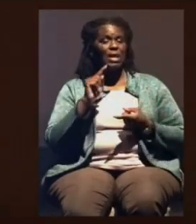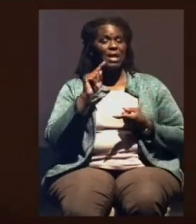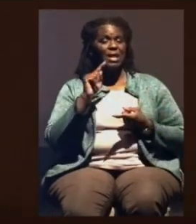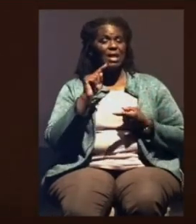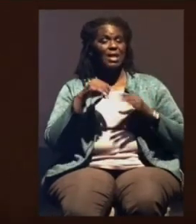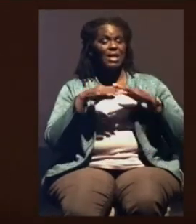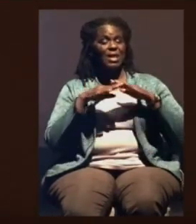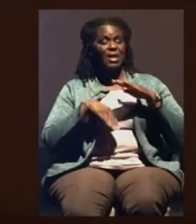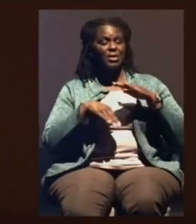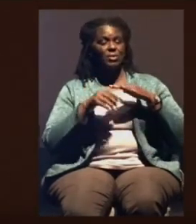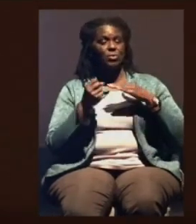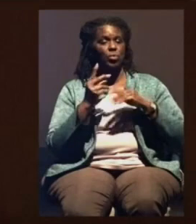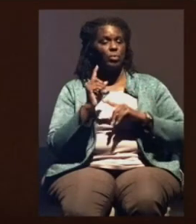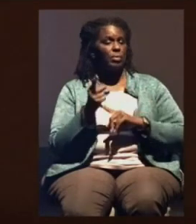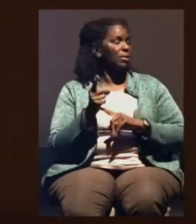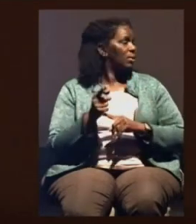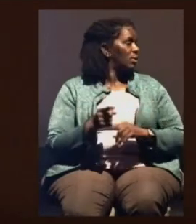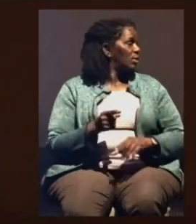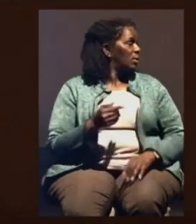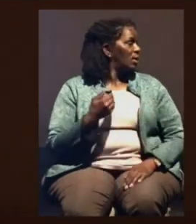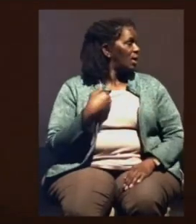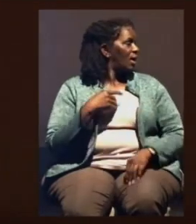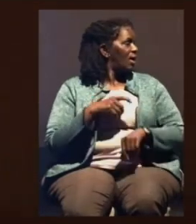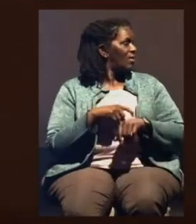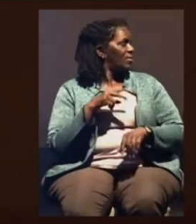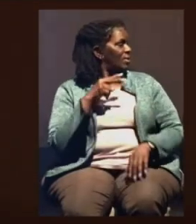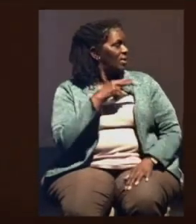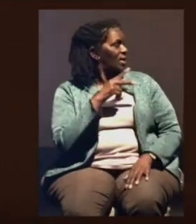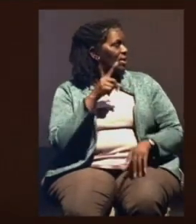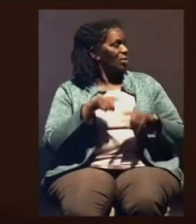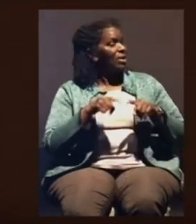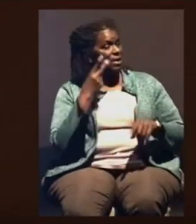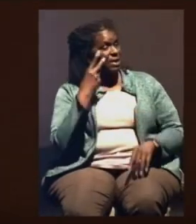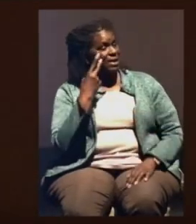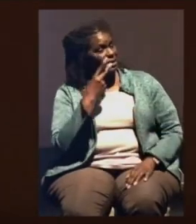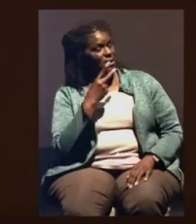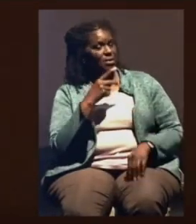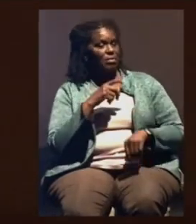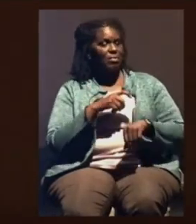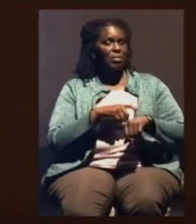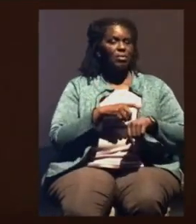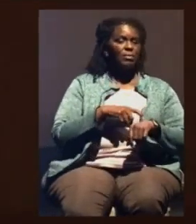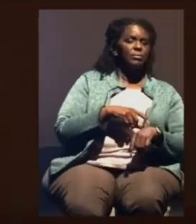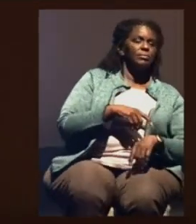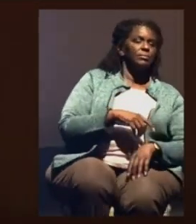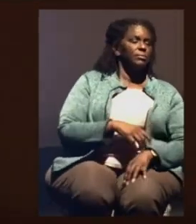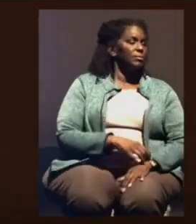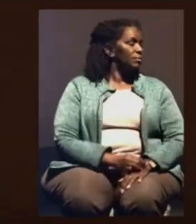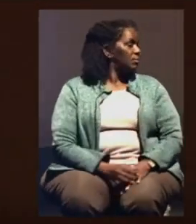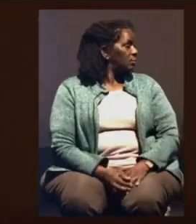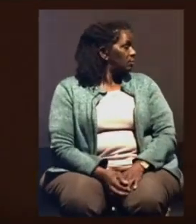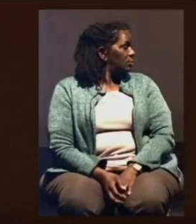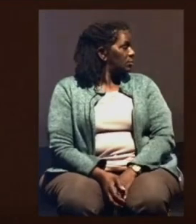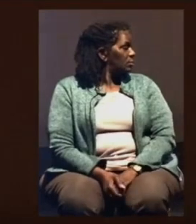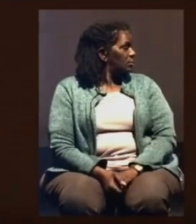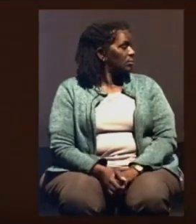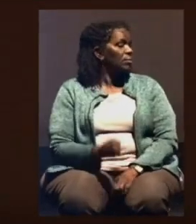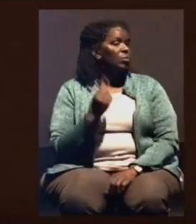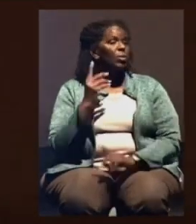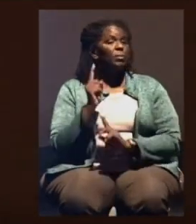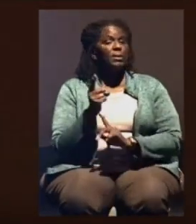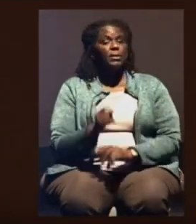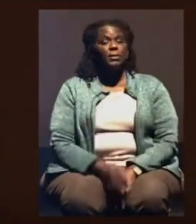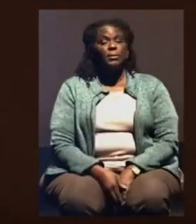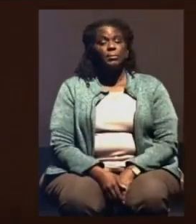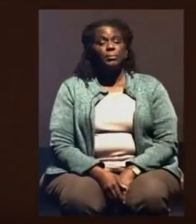minutes. See, I have a clock over here. You can't see the clock, but I can see it, and it's racing down. 12 minutes,